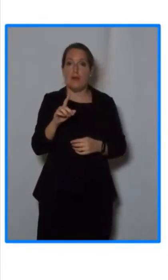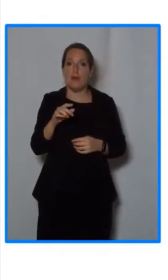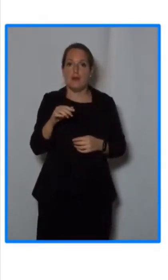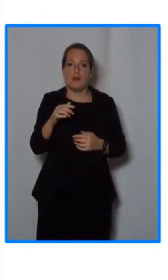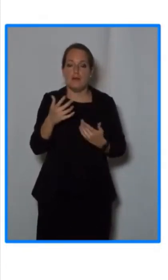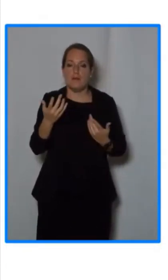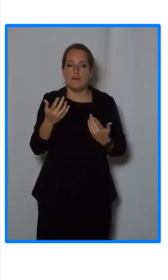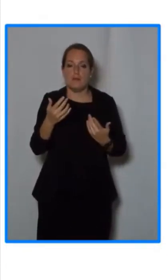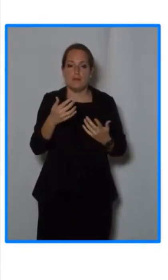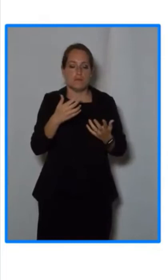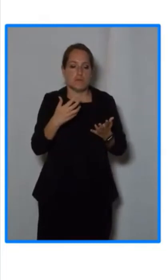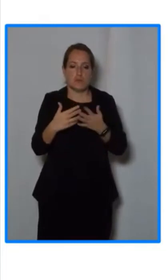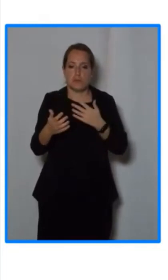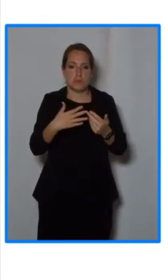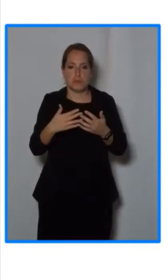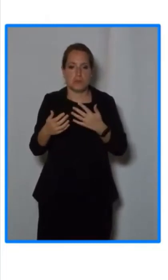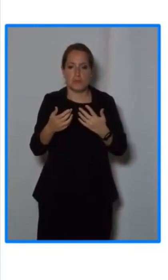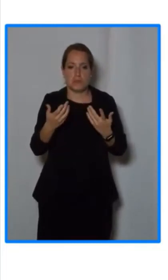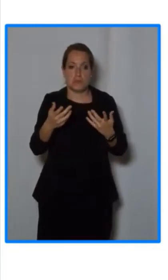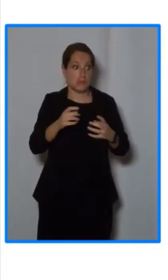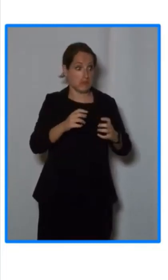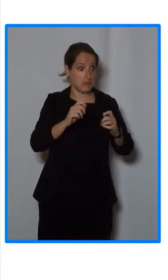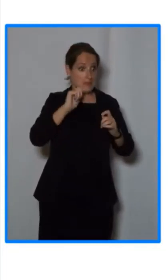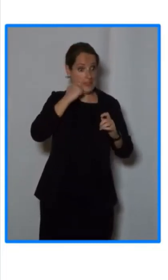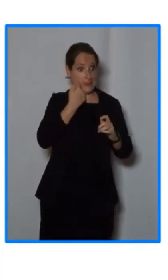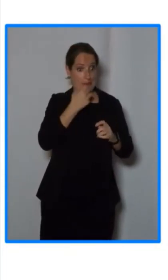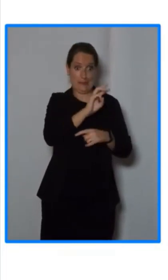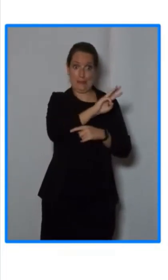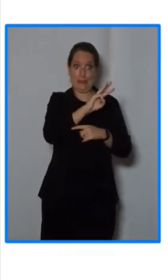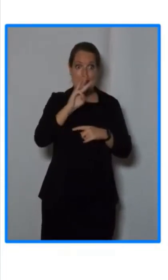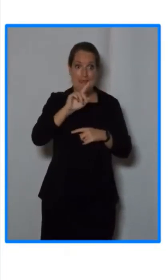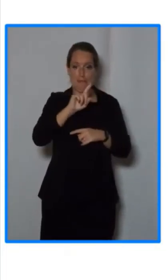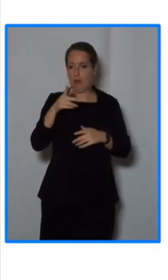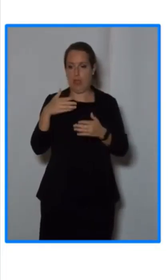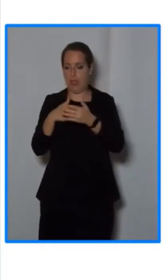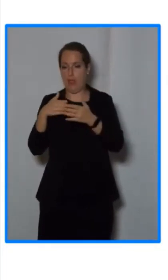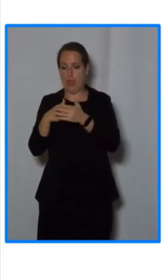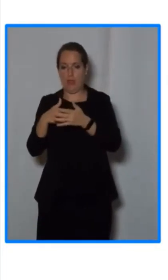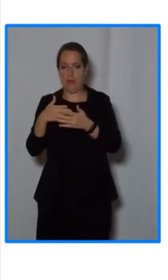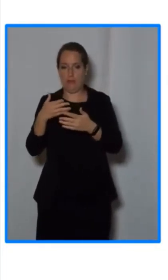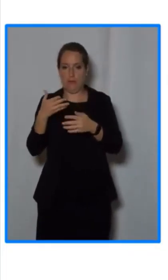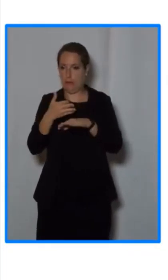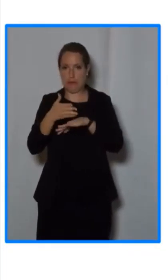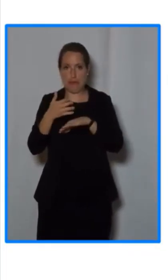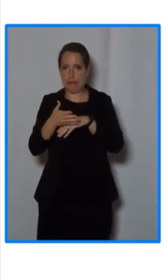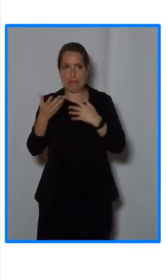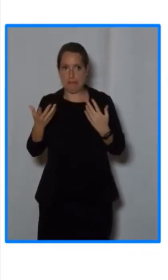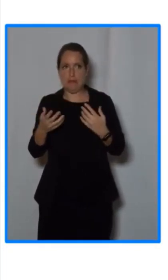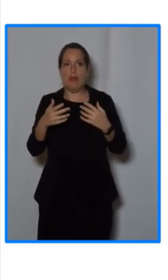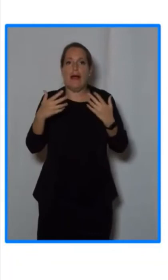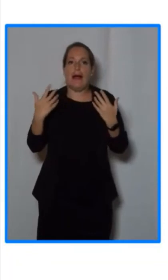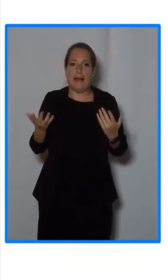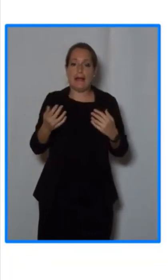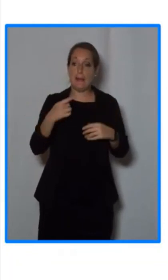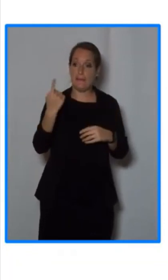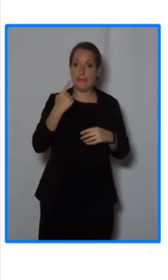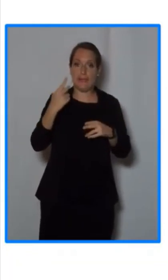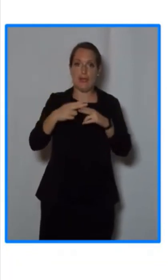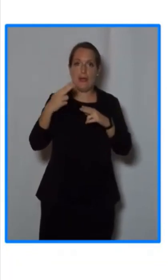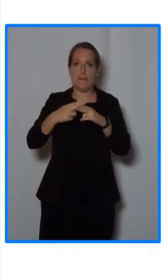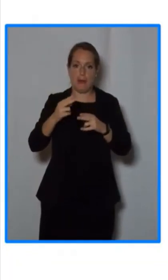if your content is inaccessible? Content creators and marketers carry also a huge role here, and especially in public sector, we